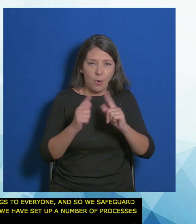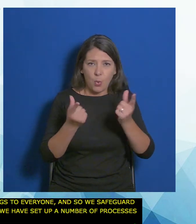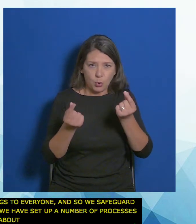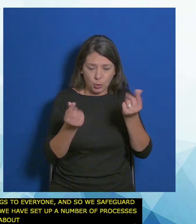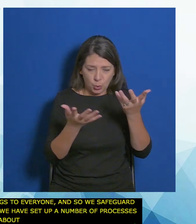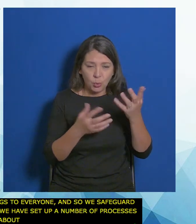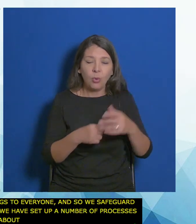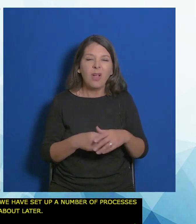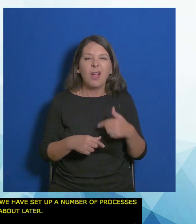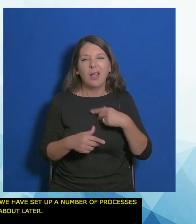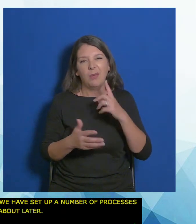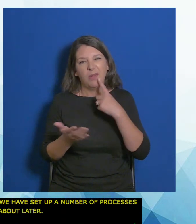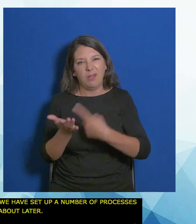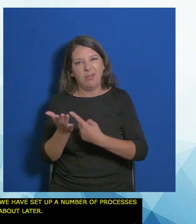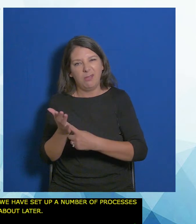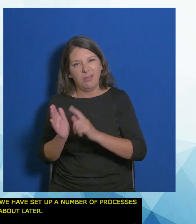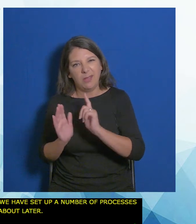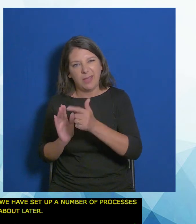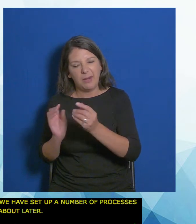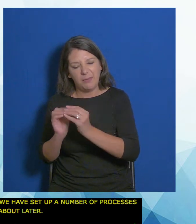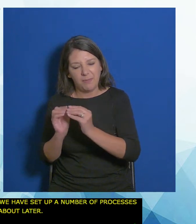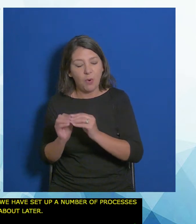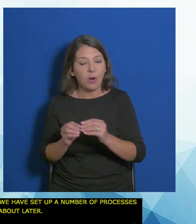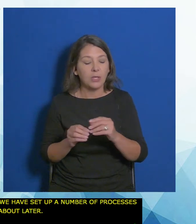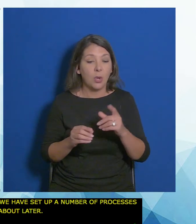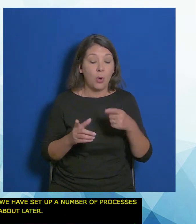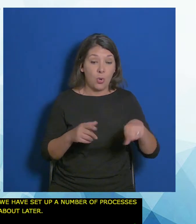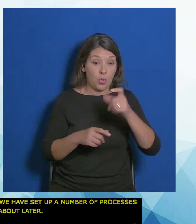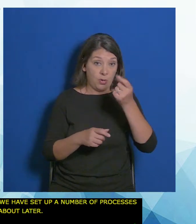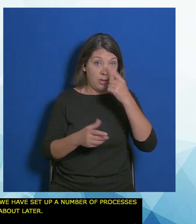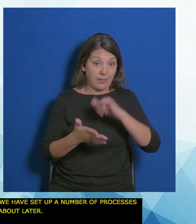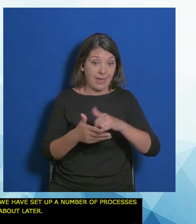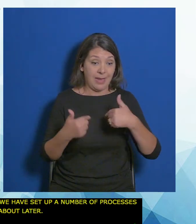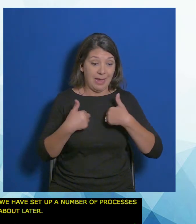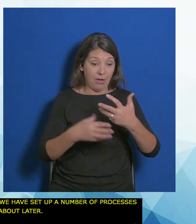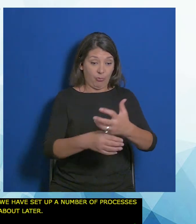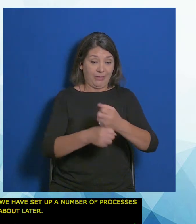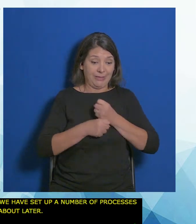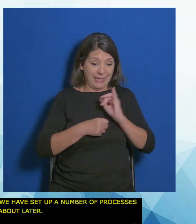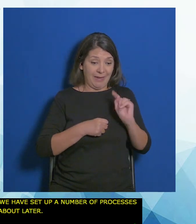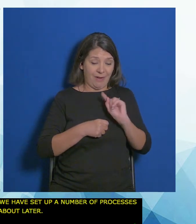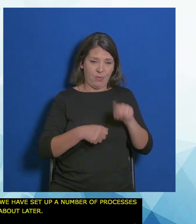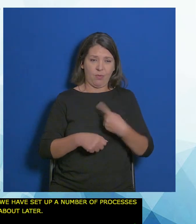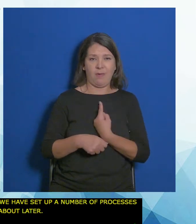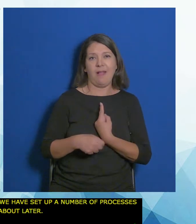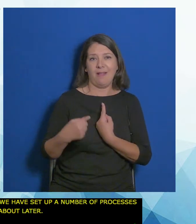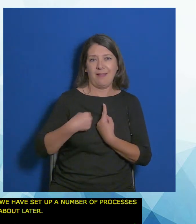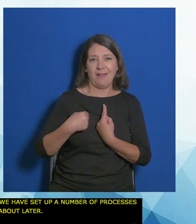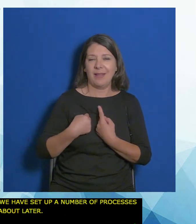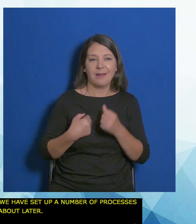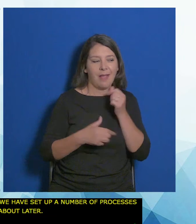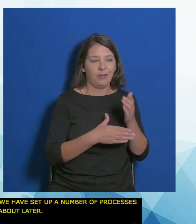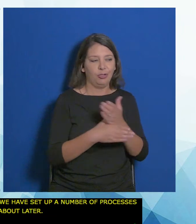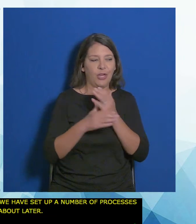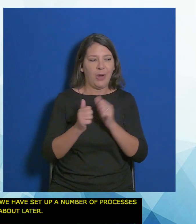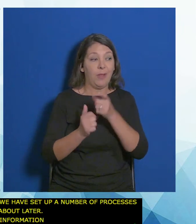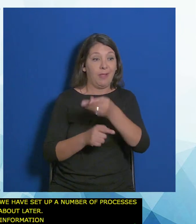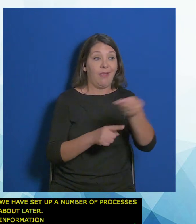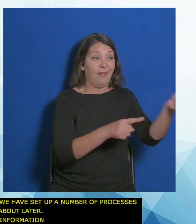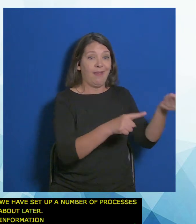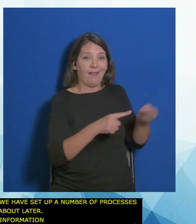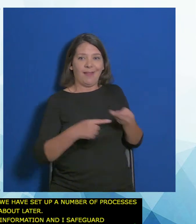but so that I'm really the only person that receives that information, it makes it easier for me to safeguard it. That means,